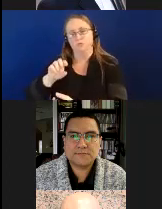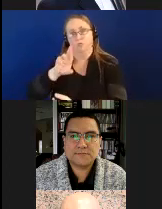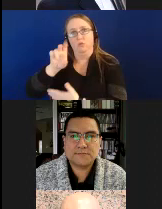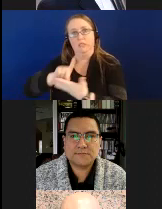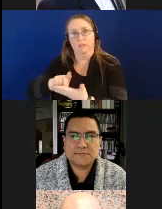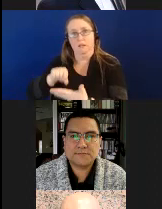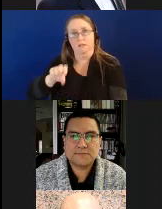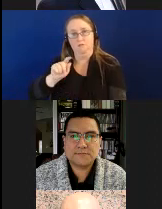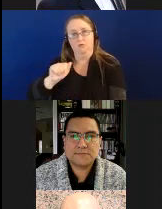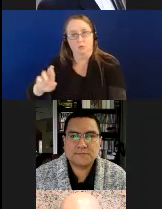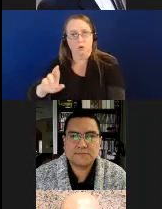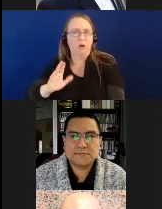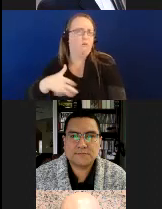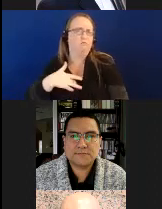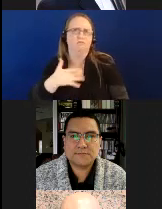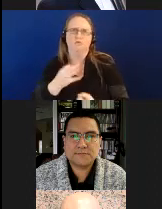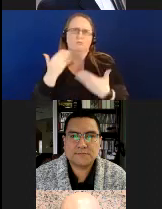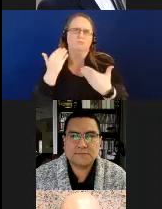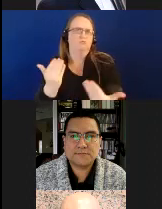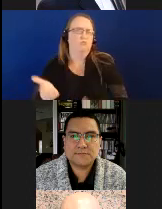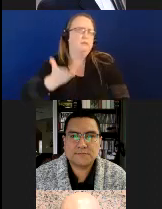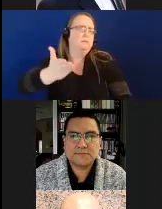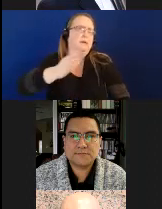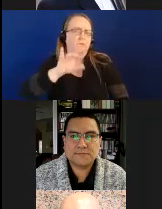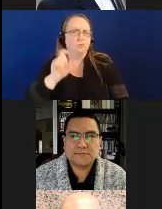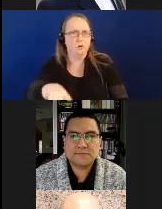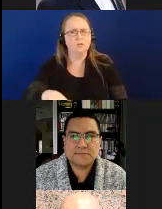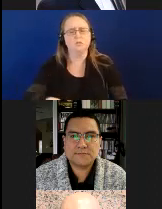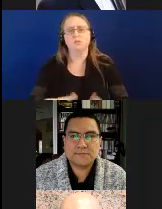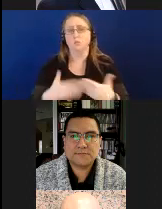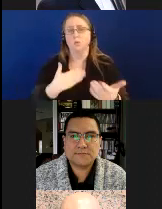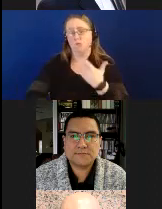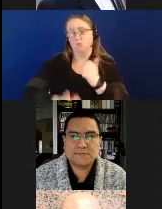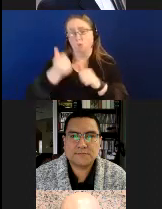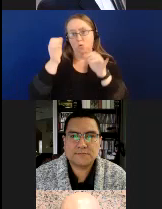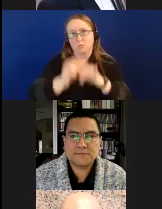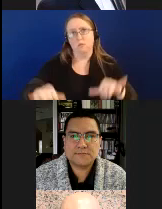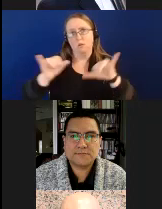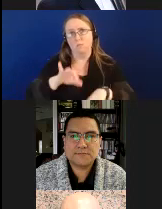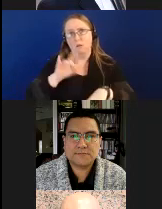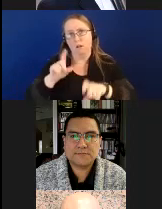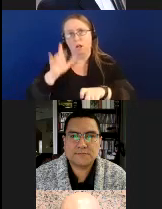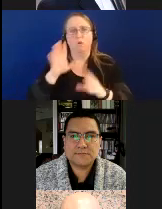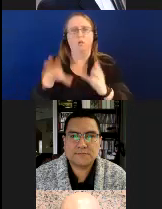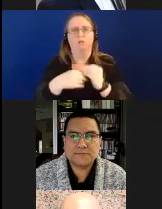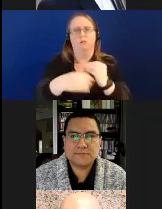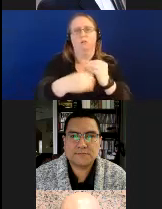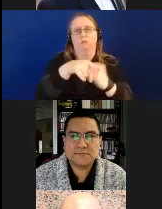free to submit some questions and we will make sure that we take the ones that are most commonly asked and continue to update this